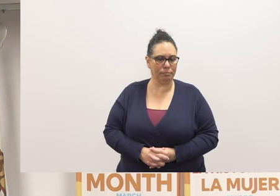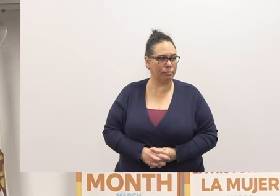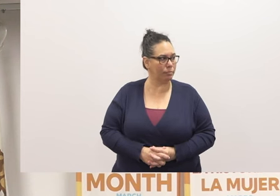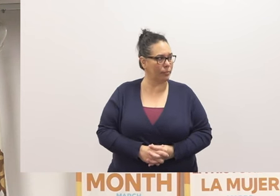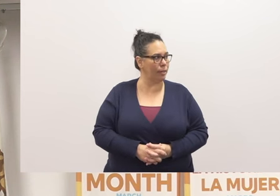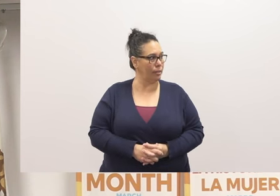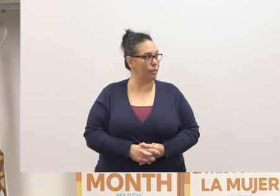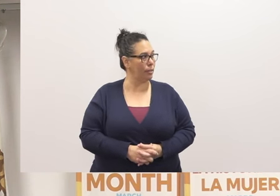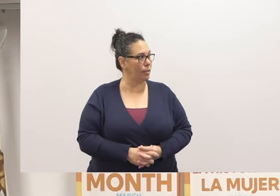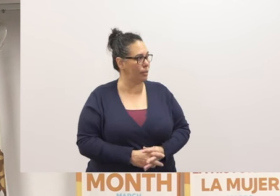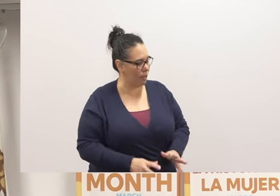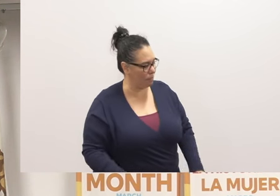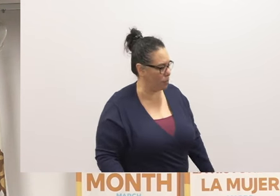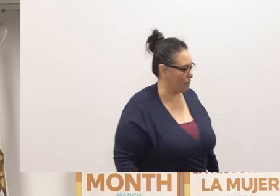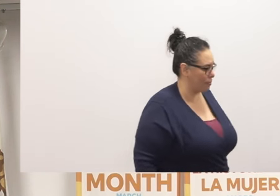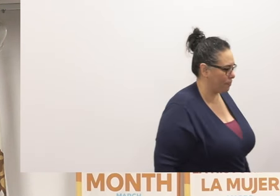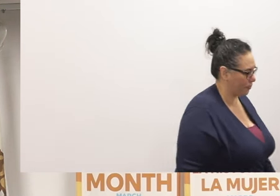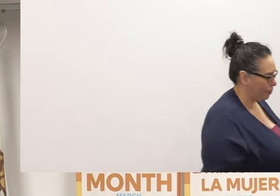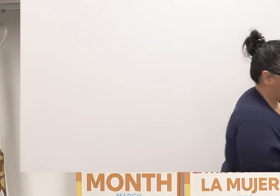Next we have Emilio.